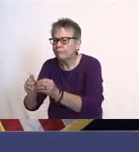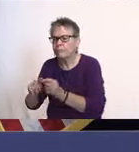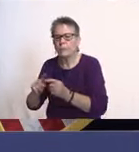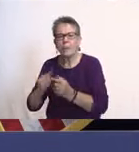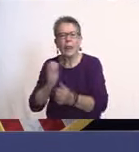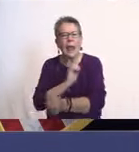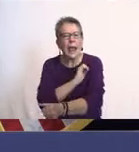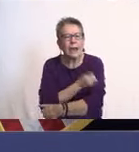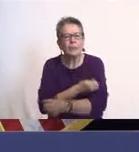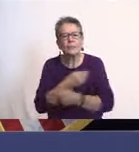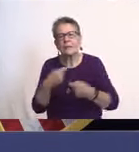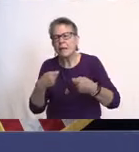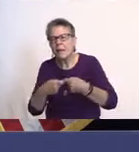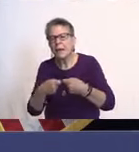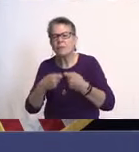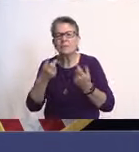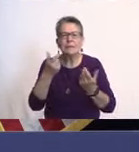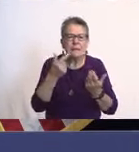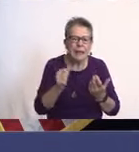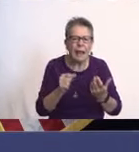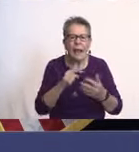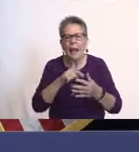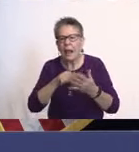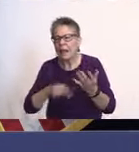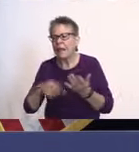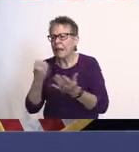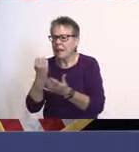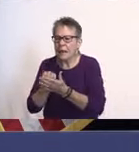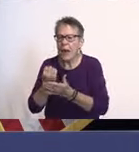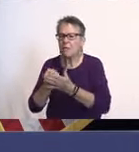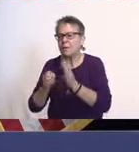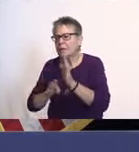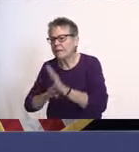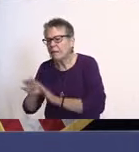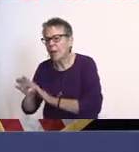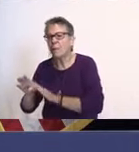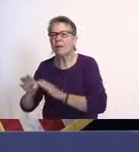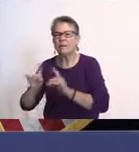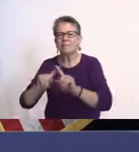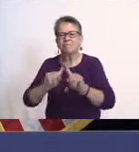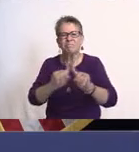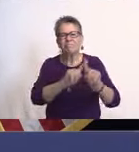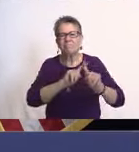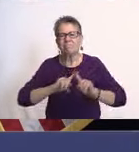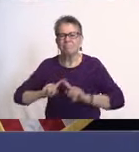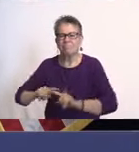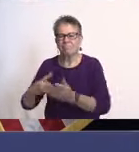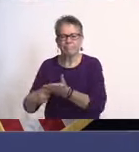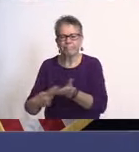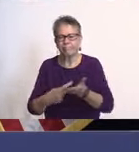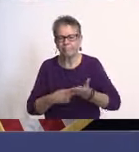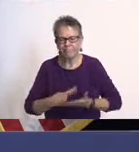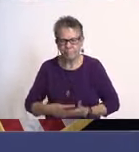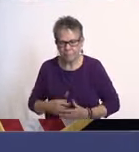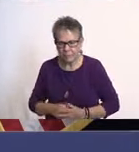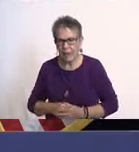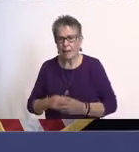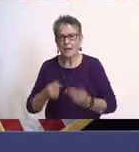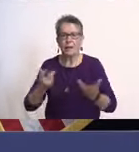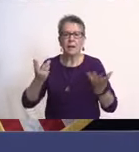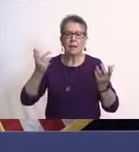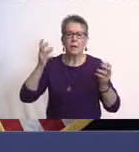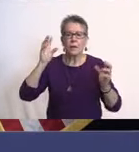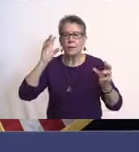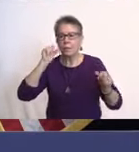COVID, economic recovery, and then with the president and vice president, just sort of an open question and answer. It